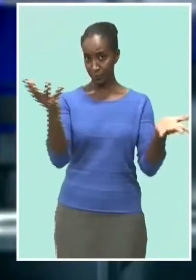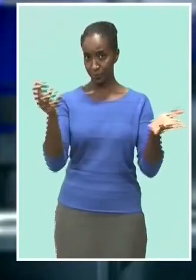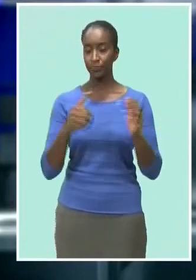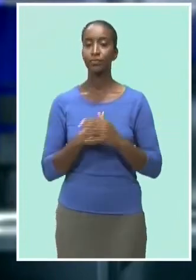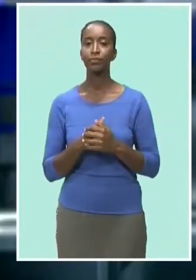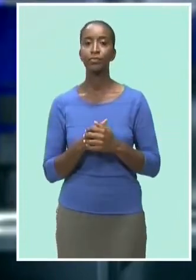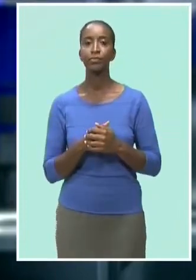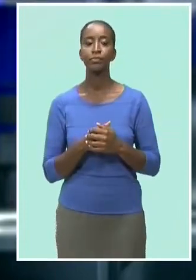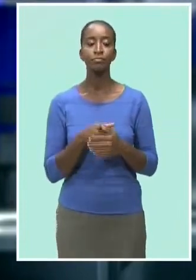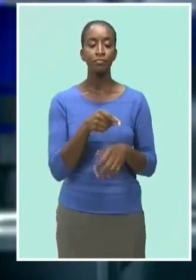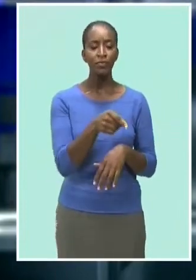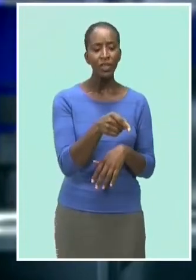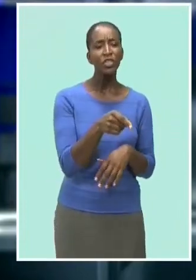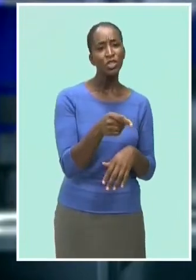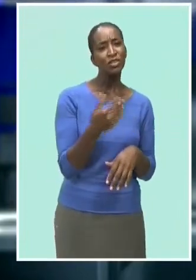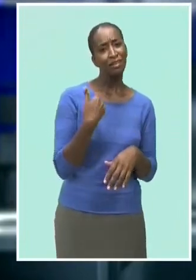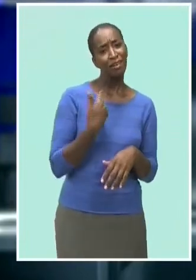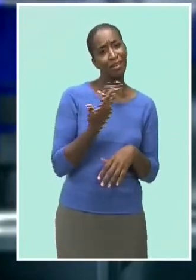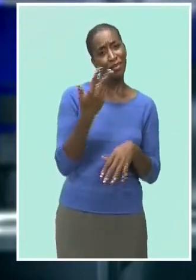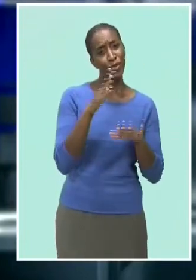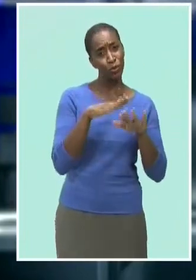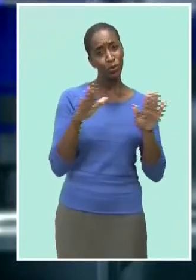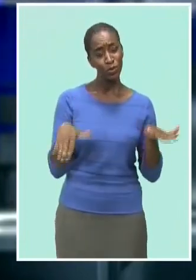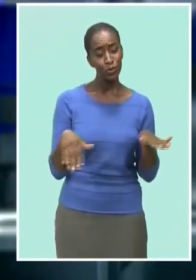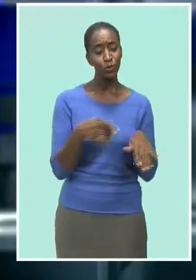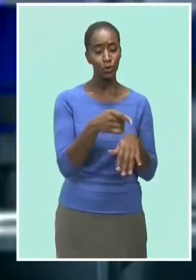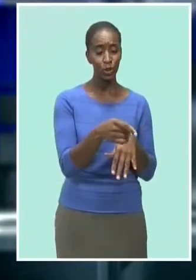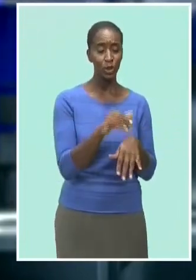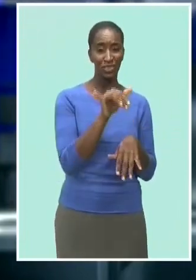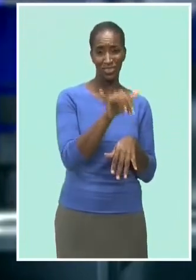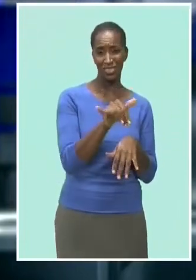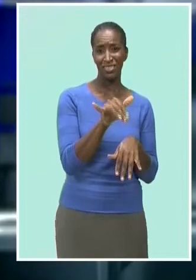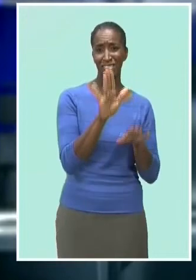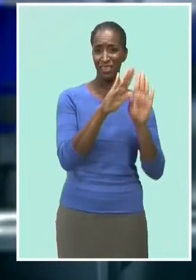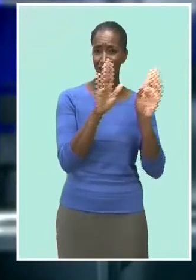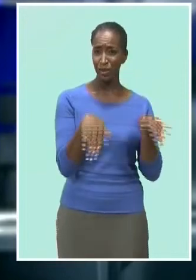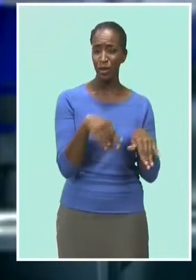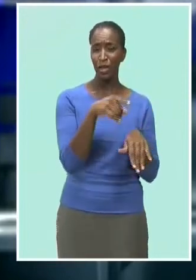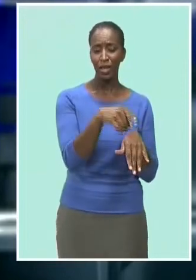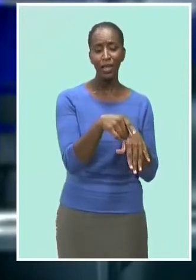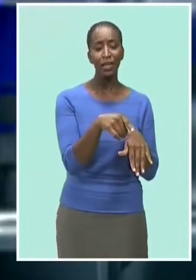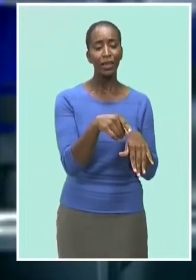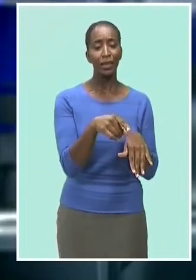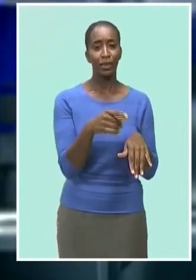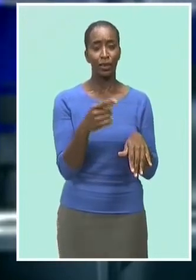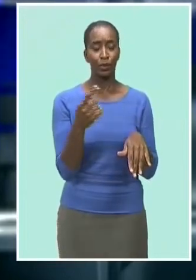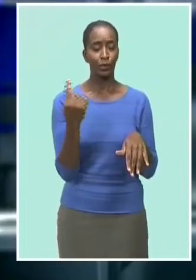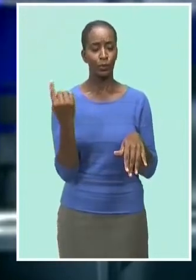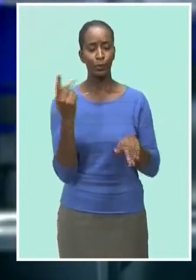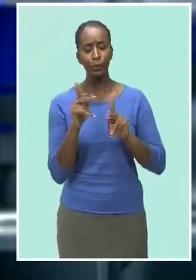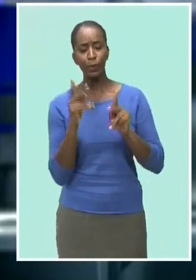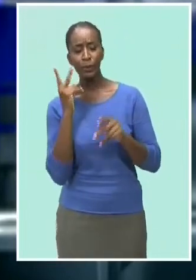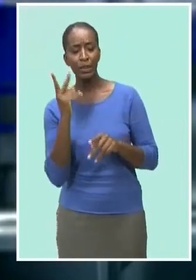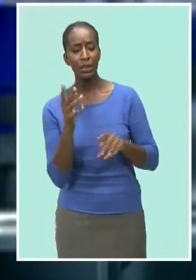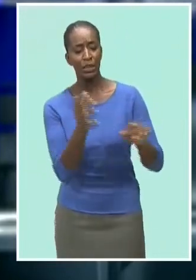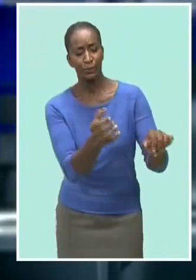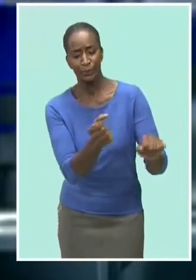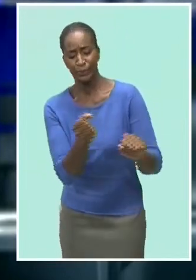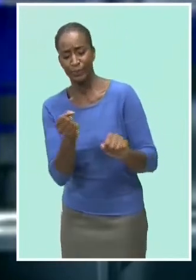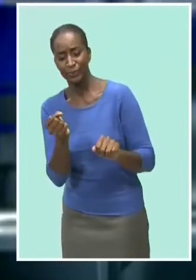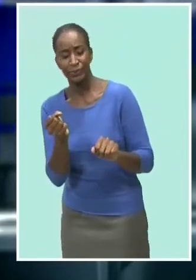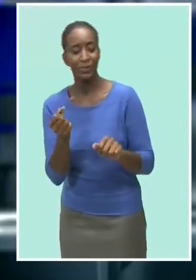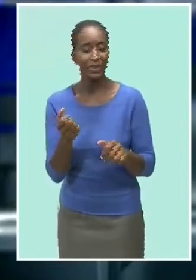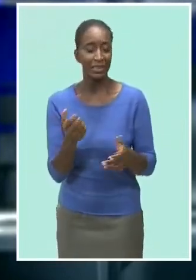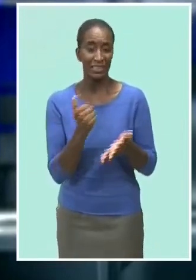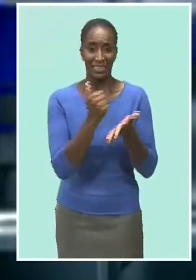mother of three was pulled from the yard of the house where she was staying on July 28th, and she was rushed to Queen Elizabeth Hospital, badly burnt, and